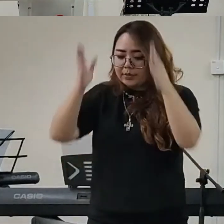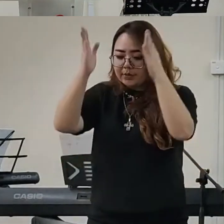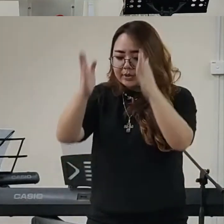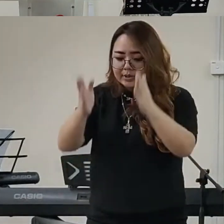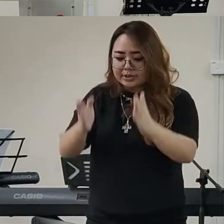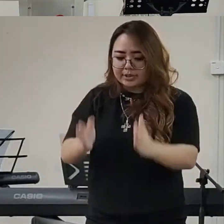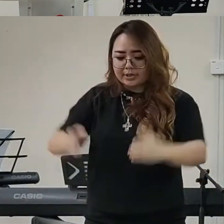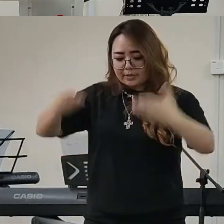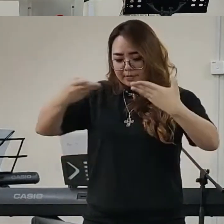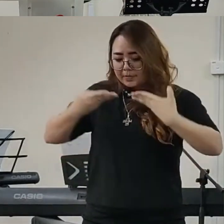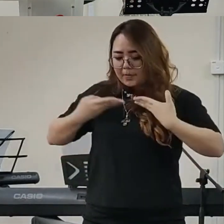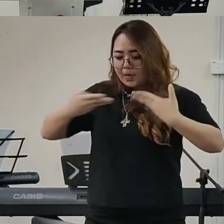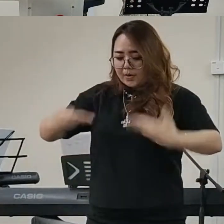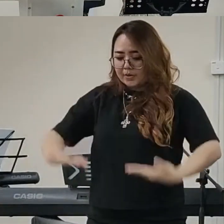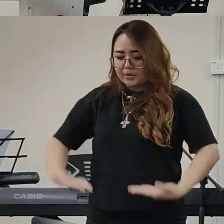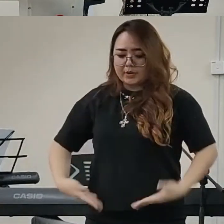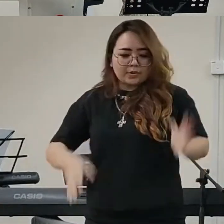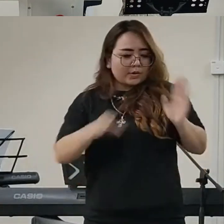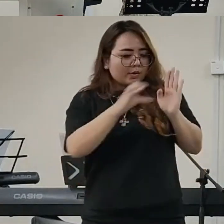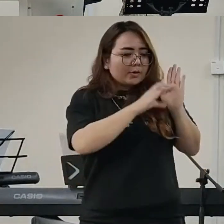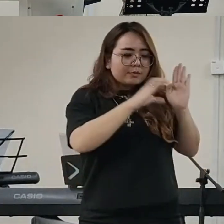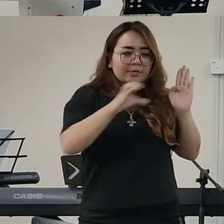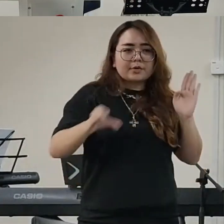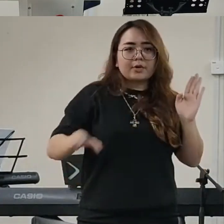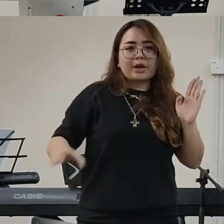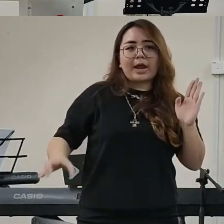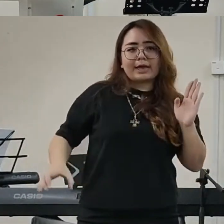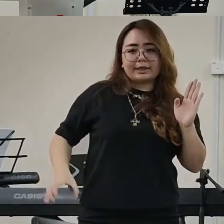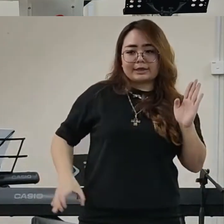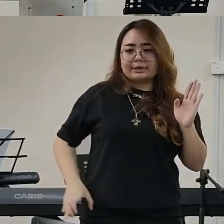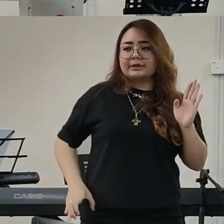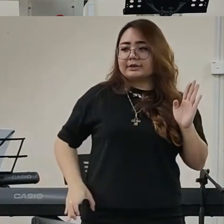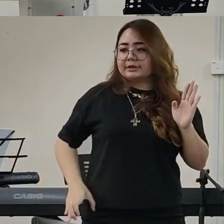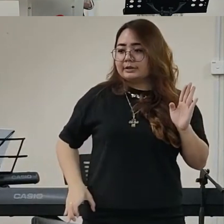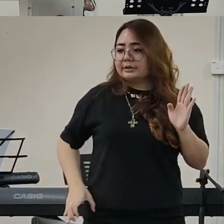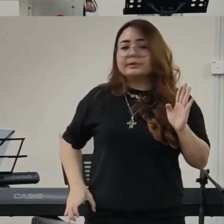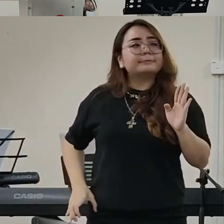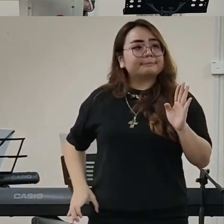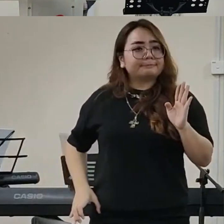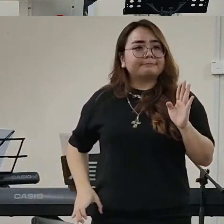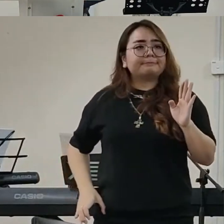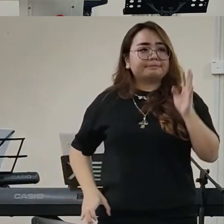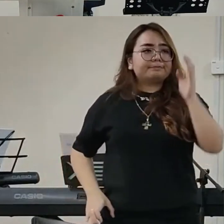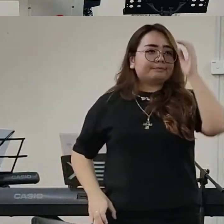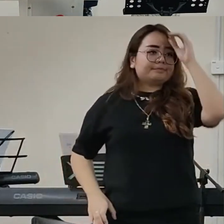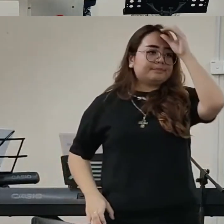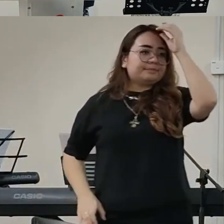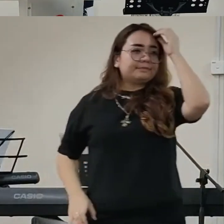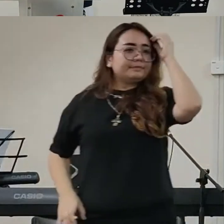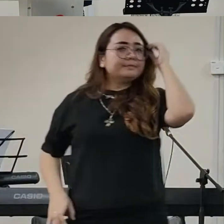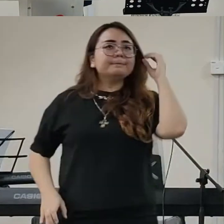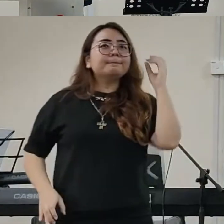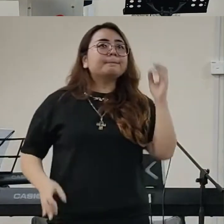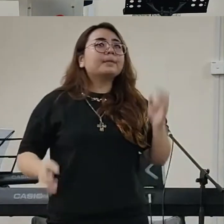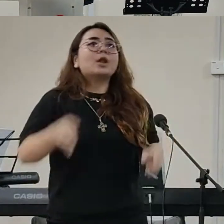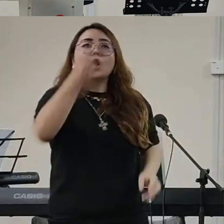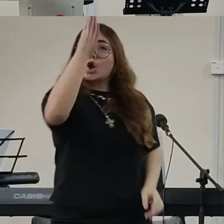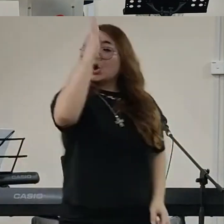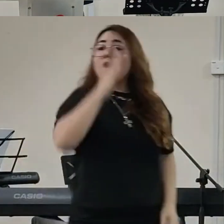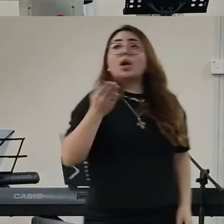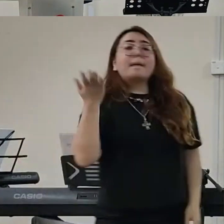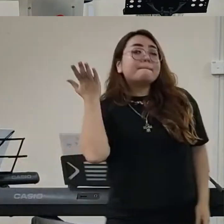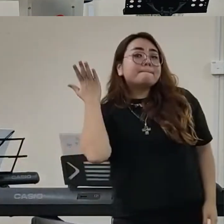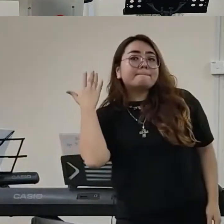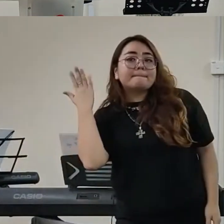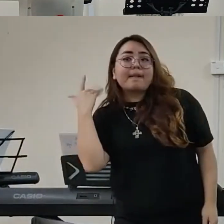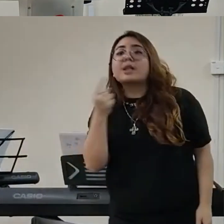Testament in our hands. Not to study history, but to tell us. I told my people then, I'm telling my people now. So you see the